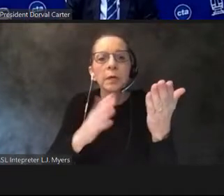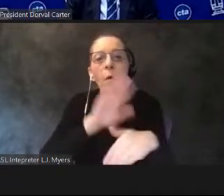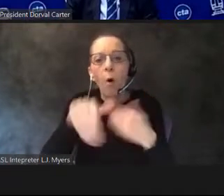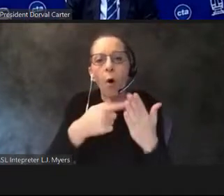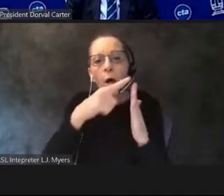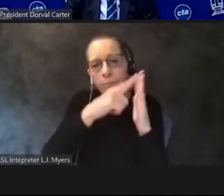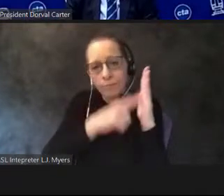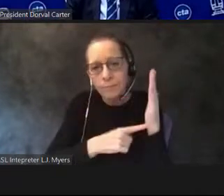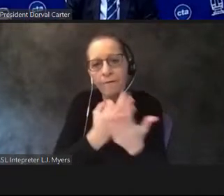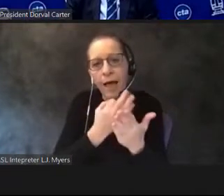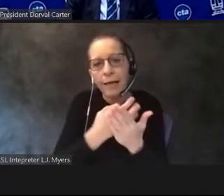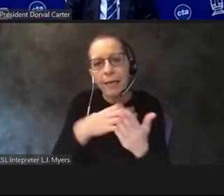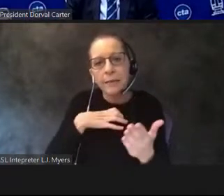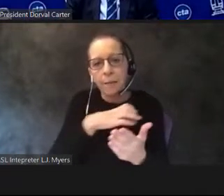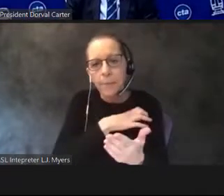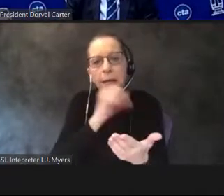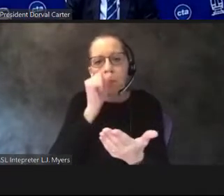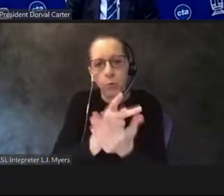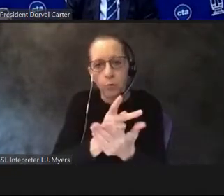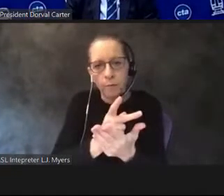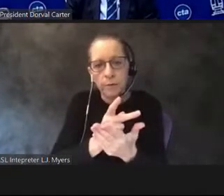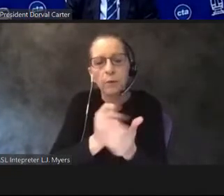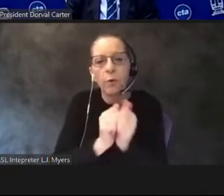in the Finance Committee, is approved with six yes votes.